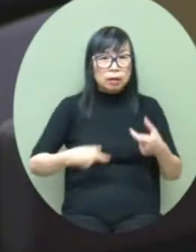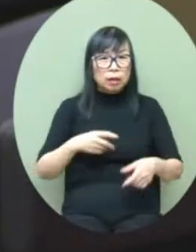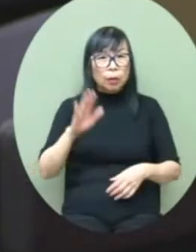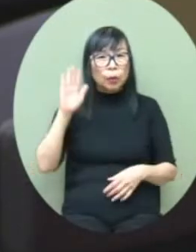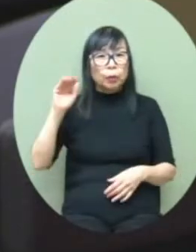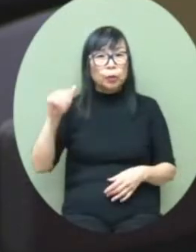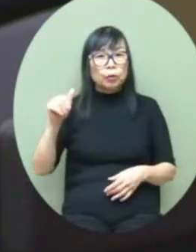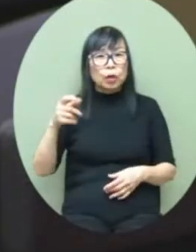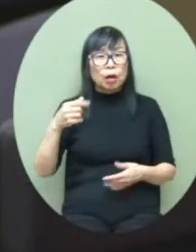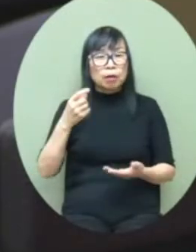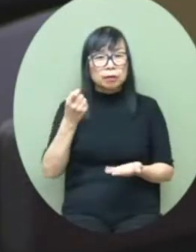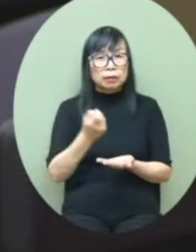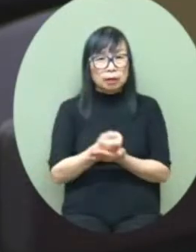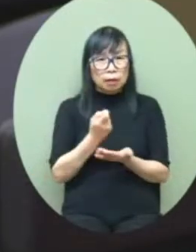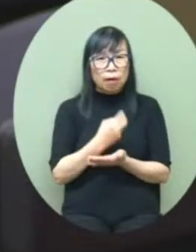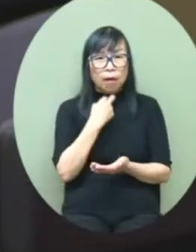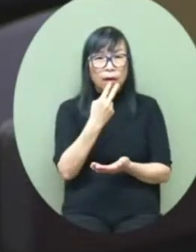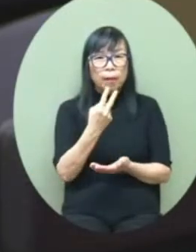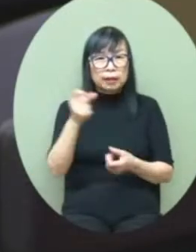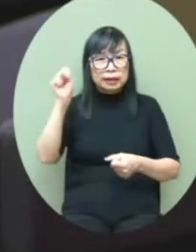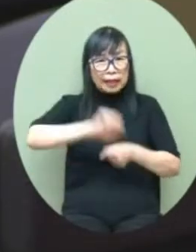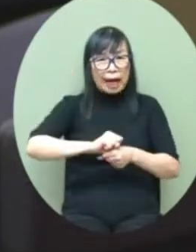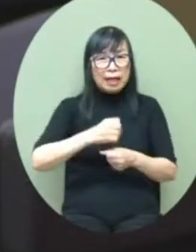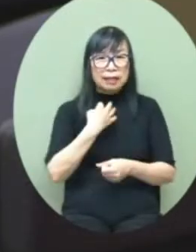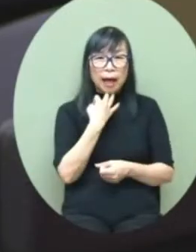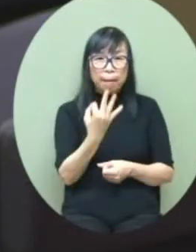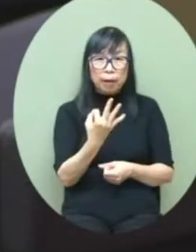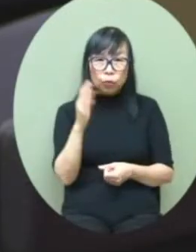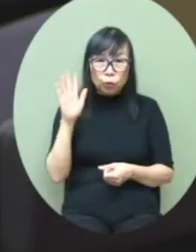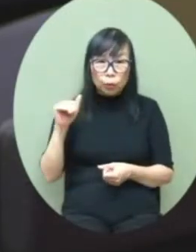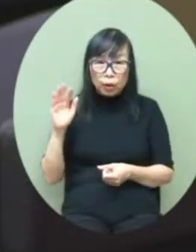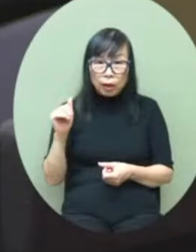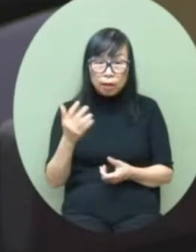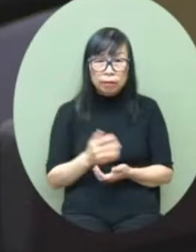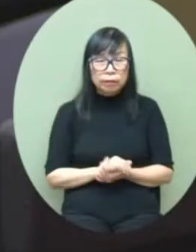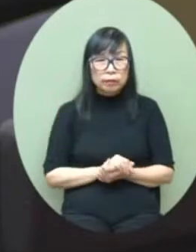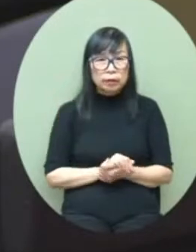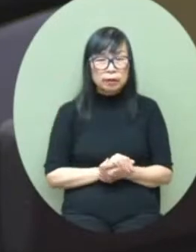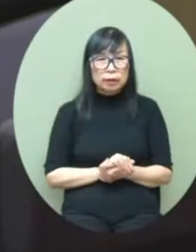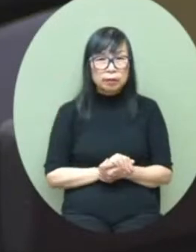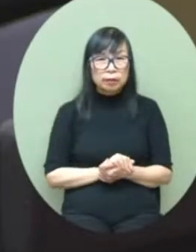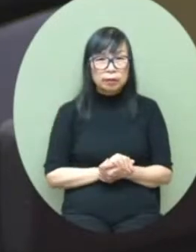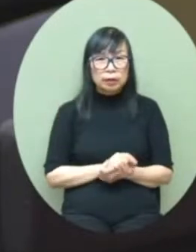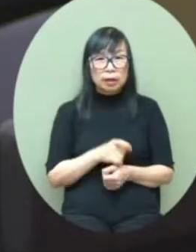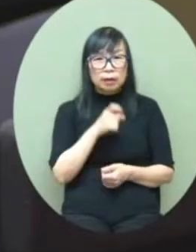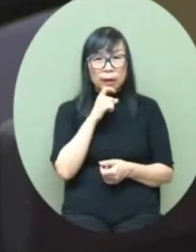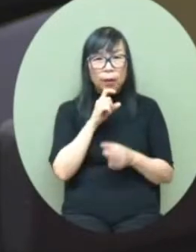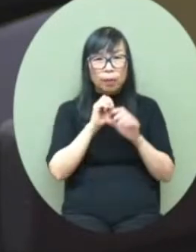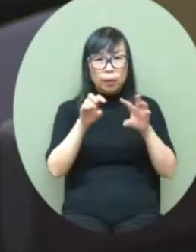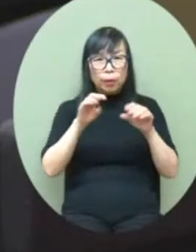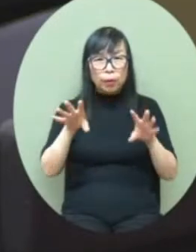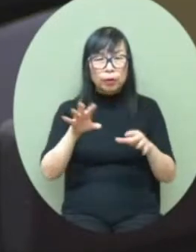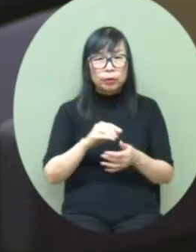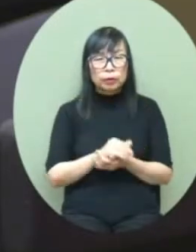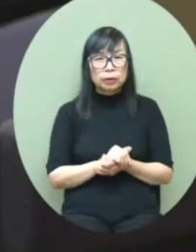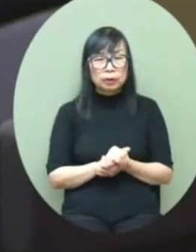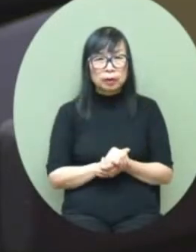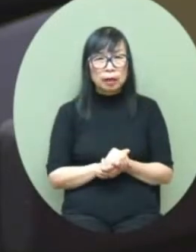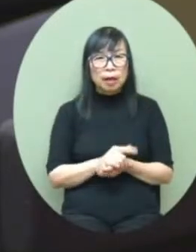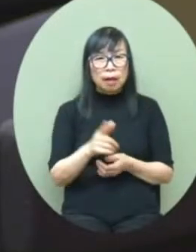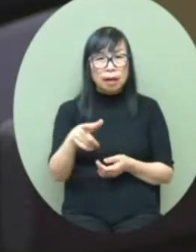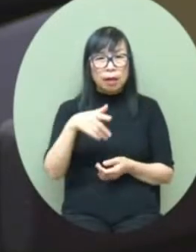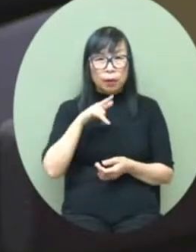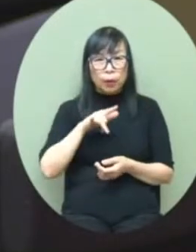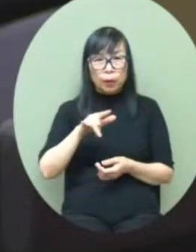burden? And also, the plan that we have reported that you plan to visit some Asian countries in